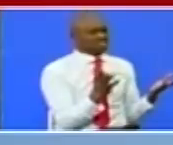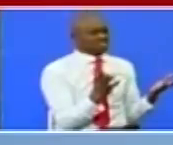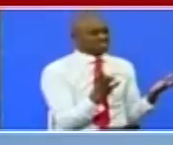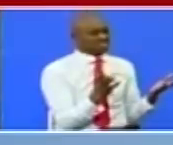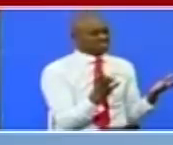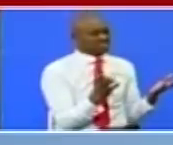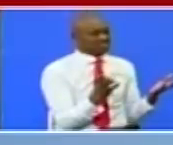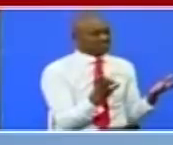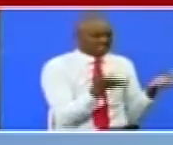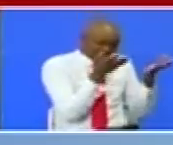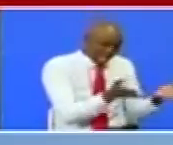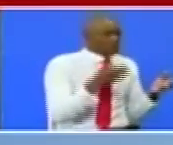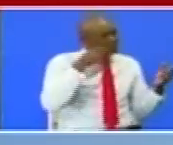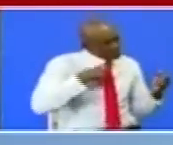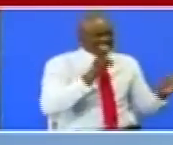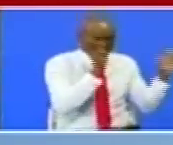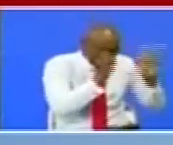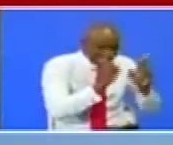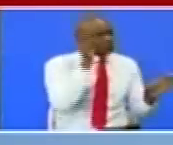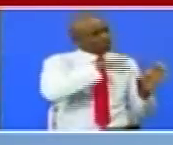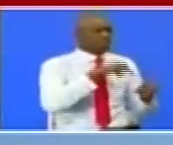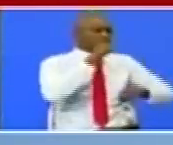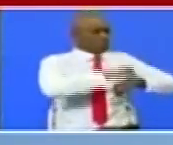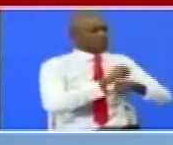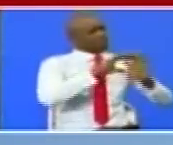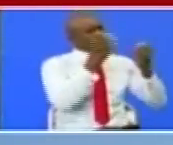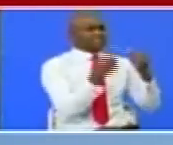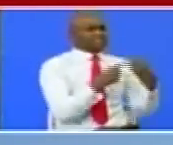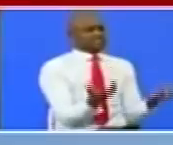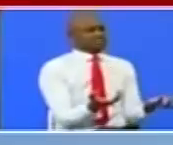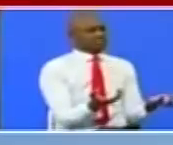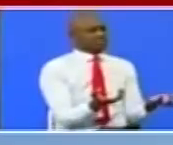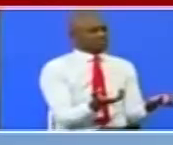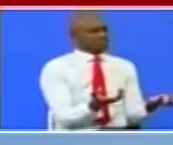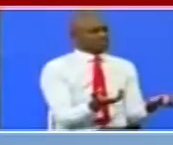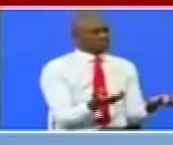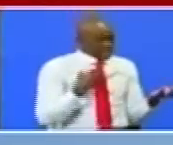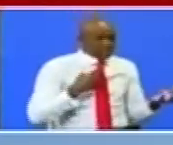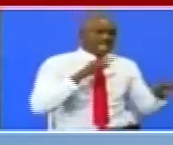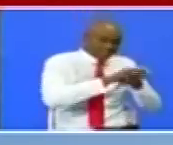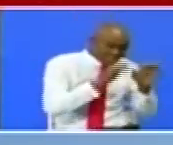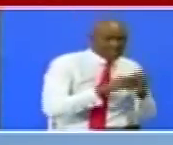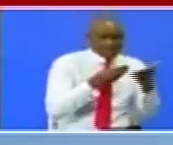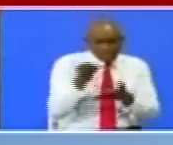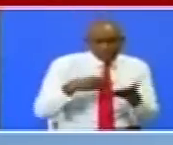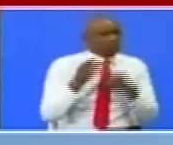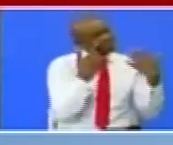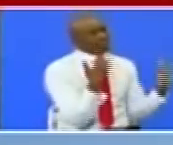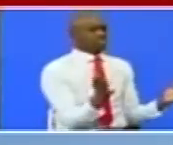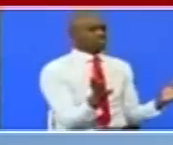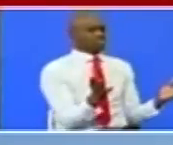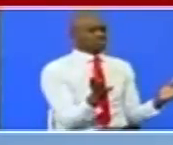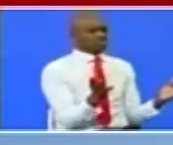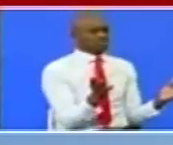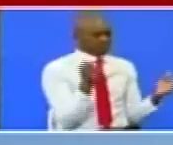been preparing myself and I've really done the budget according to Naramat. I even asked for your budget